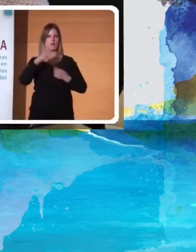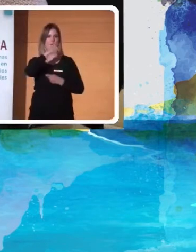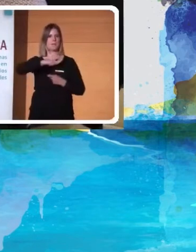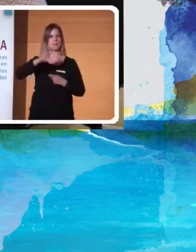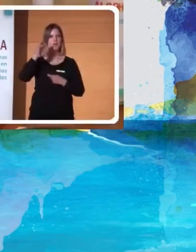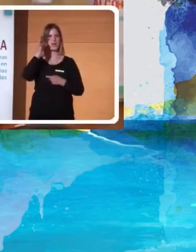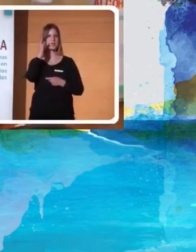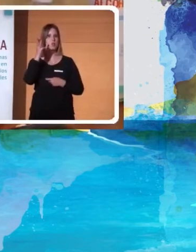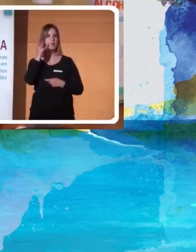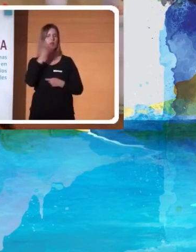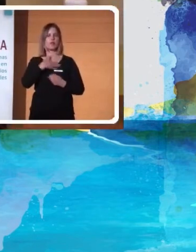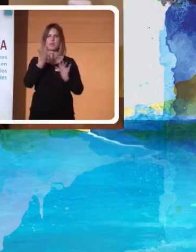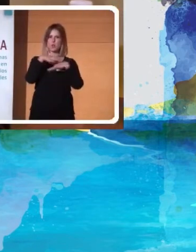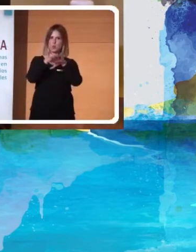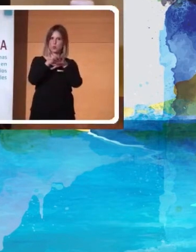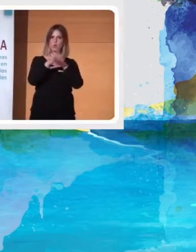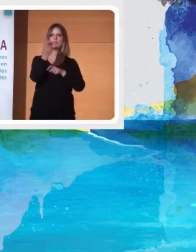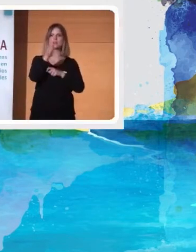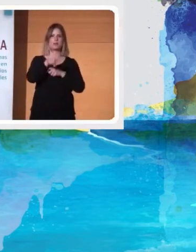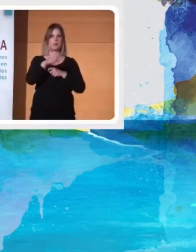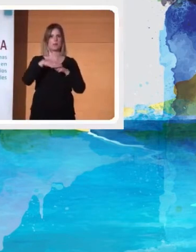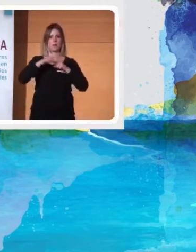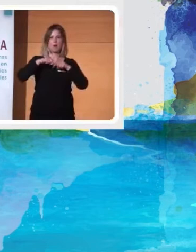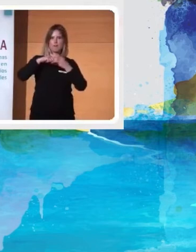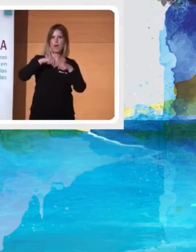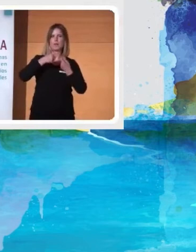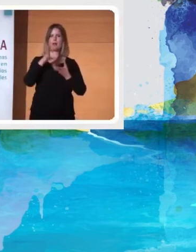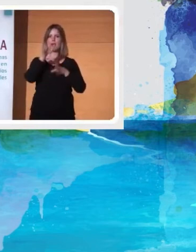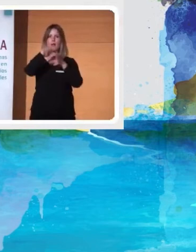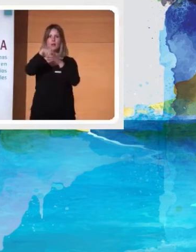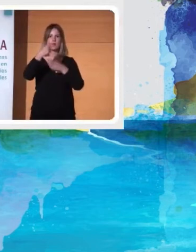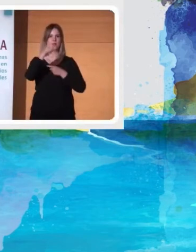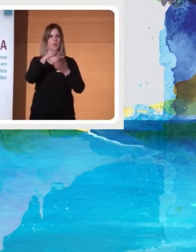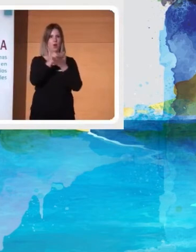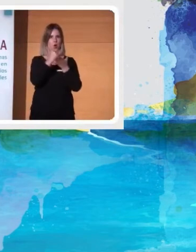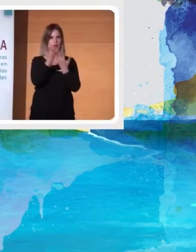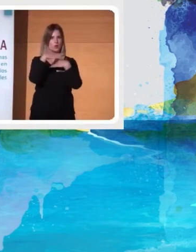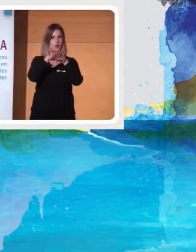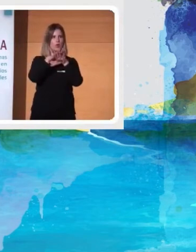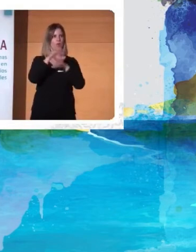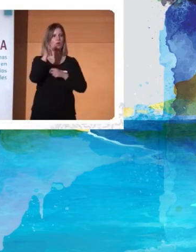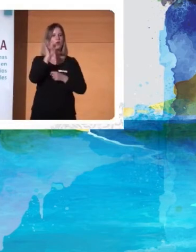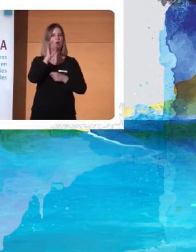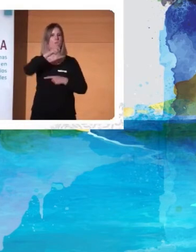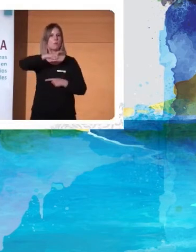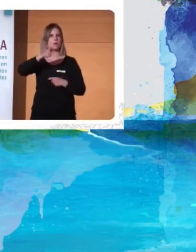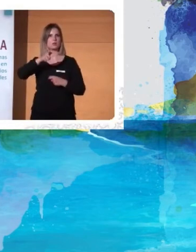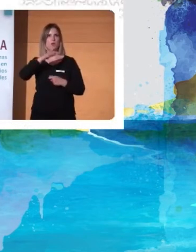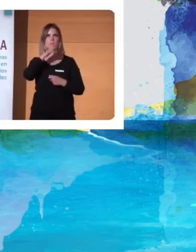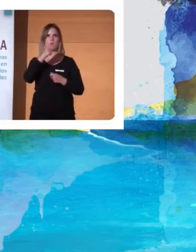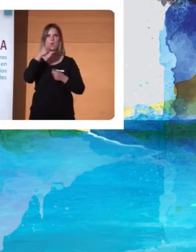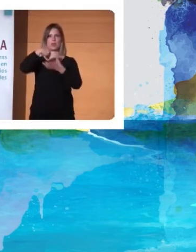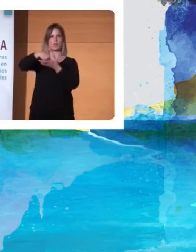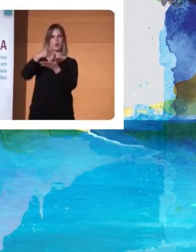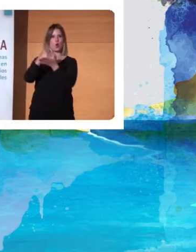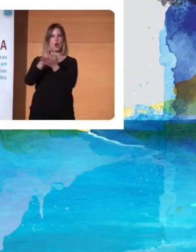springs from our association, which is the inclusion of people with Down syndrome, their inclusion within family, within schools,